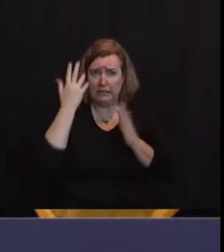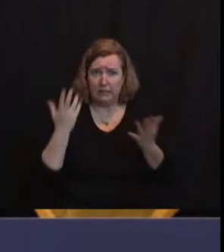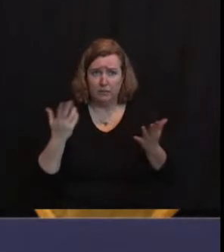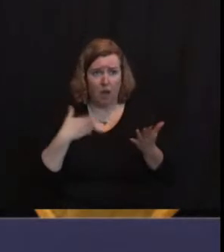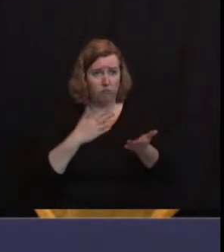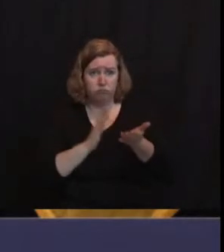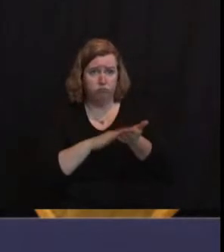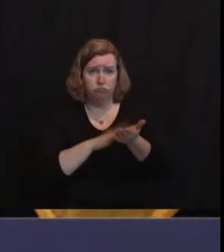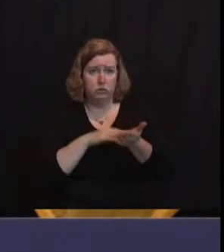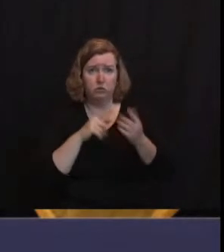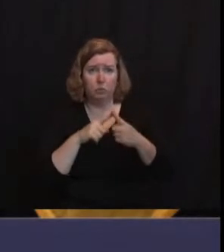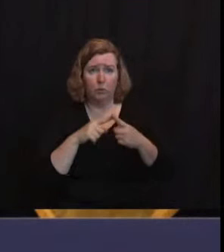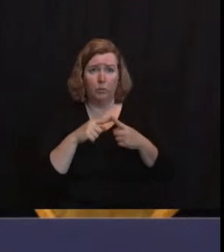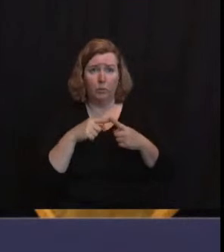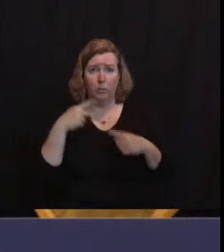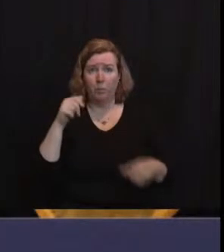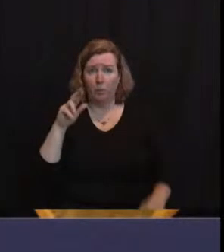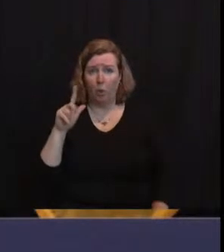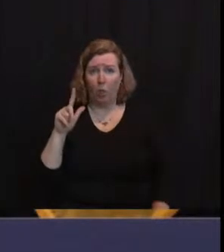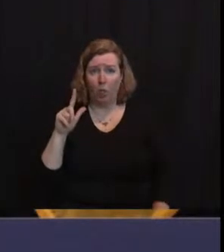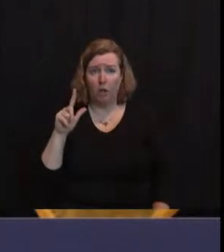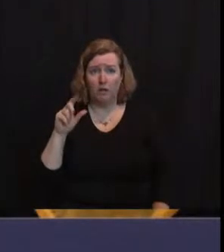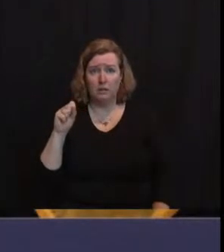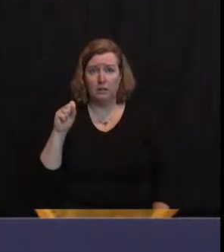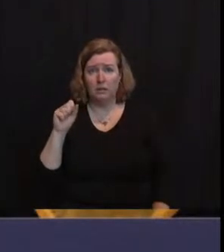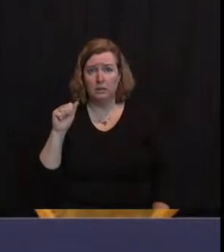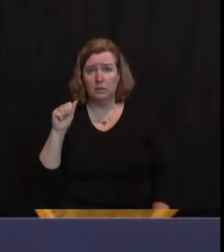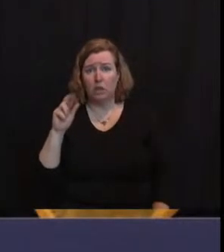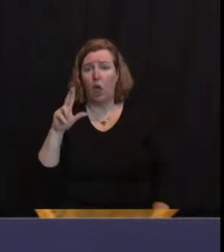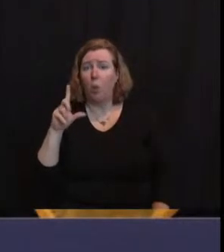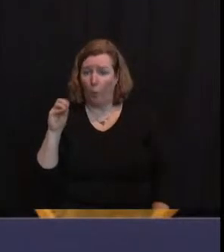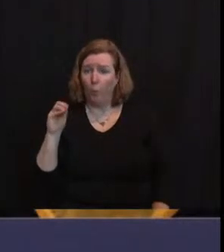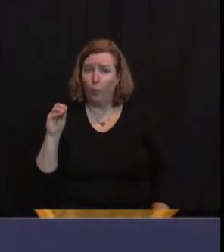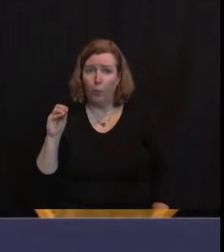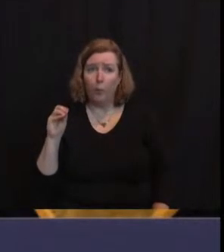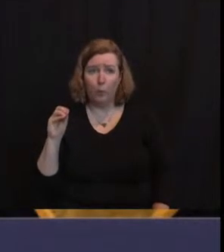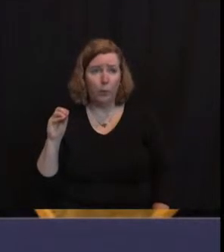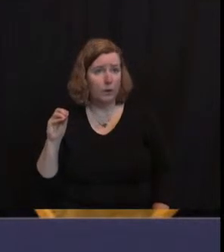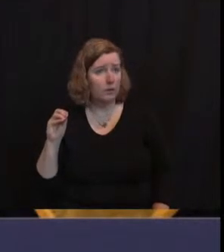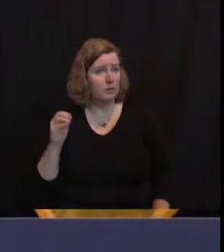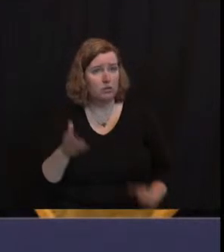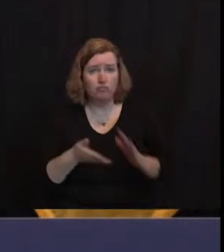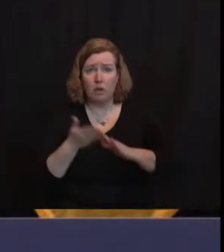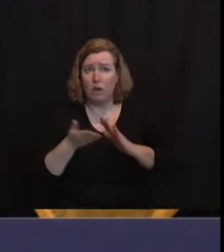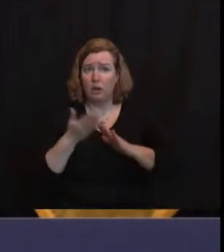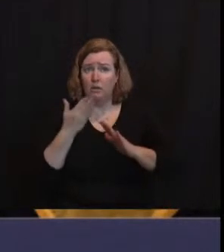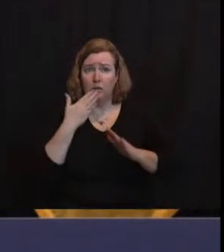shout out. I thought he ran a great hearing yesterday on the budget.